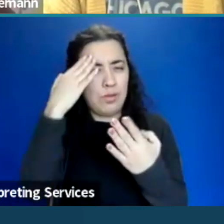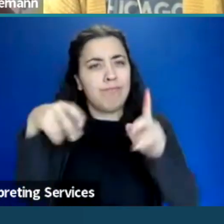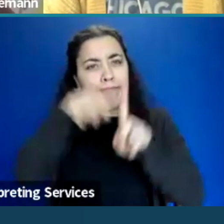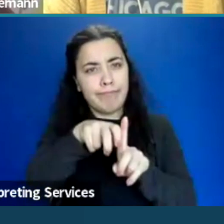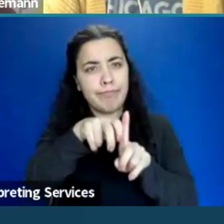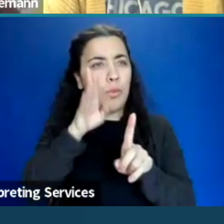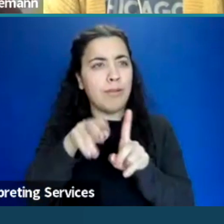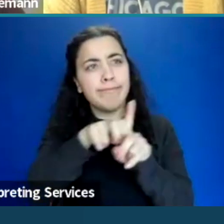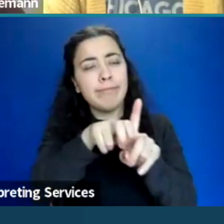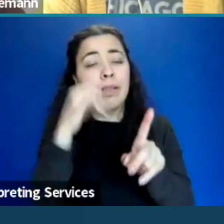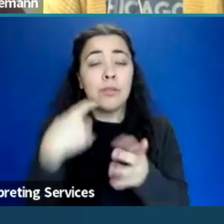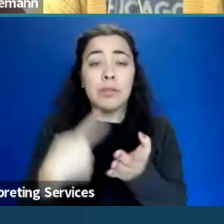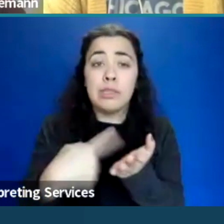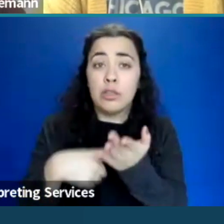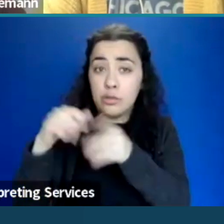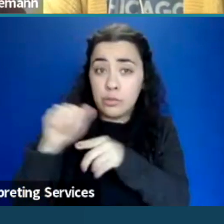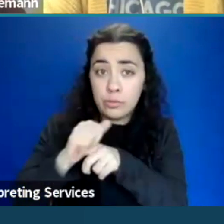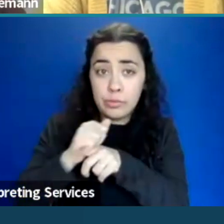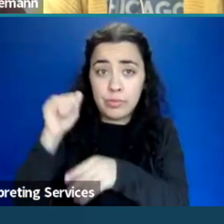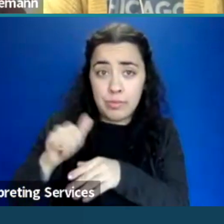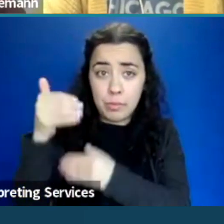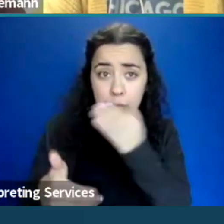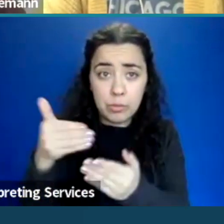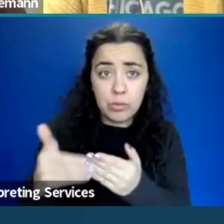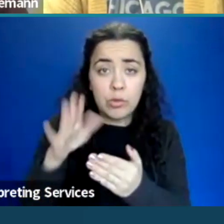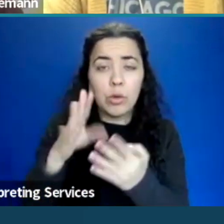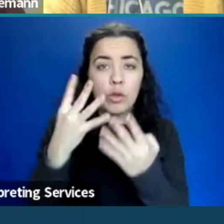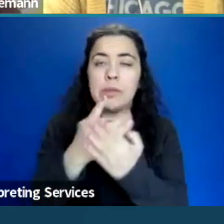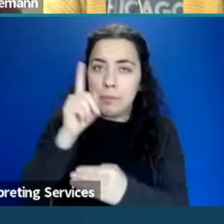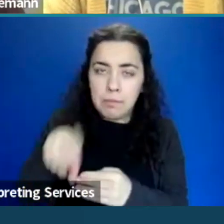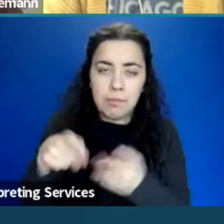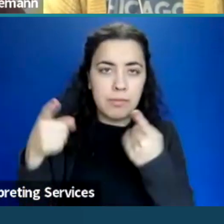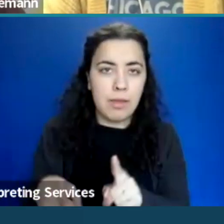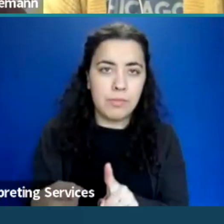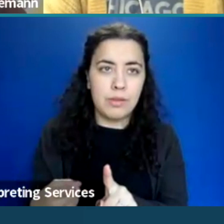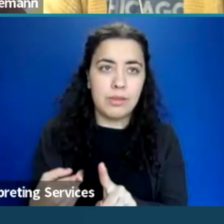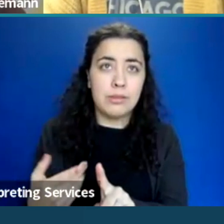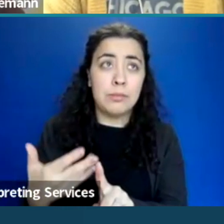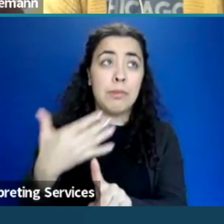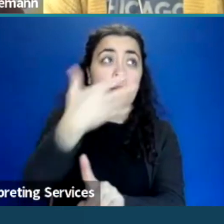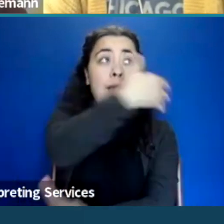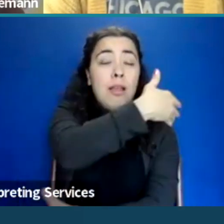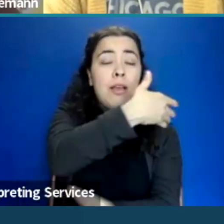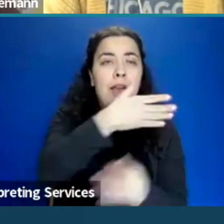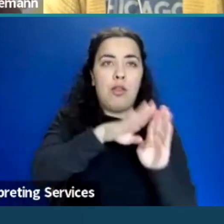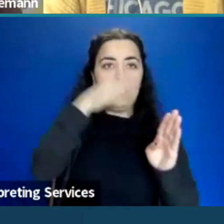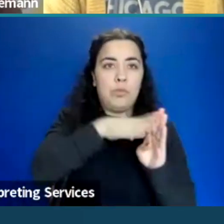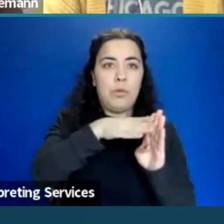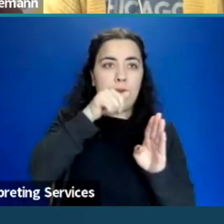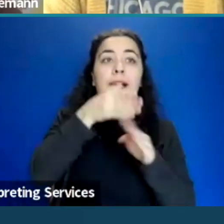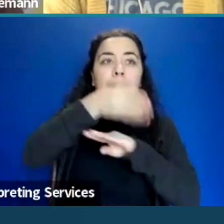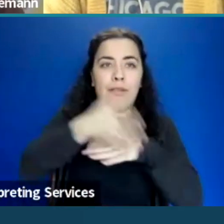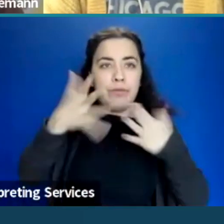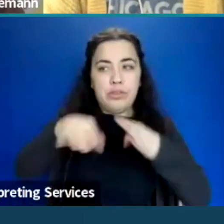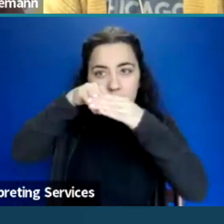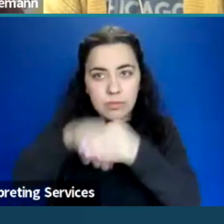we're talking about training processes, your screening has to happen way further back at the door. It shouldn't be happening when someone's